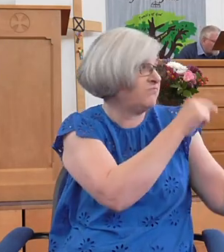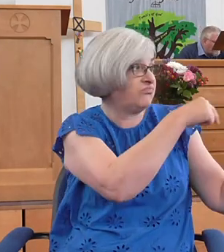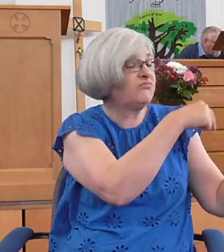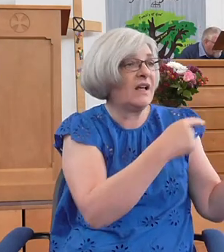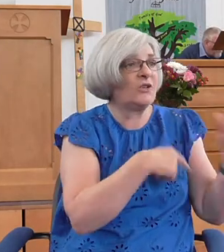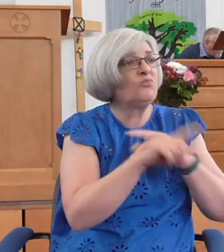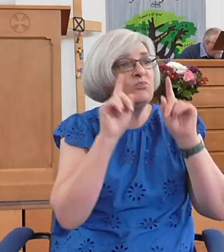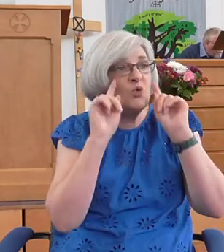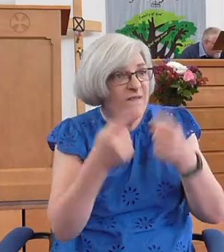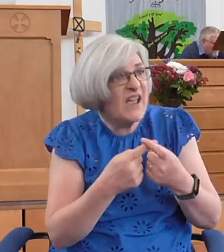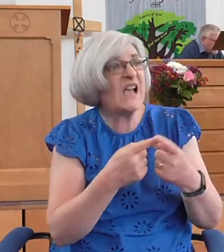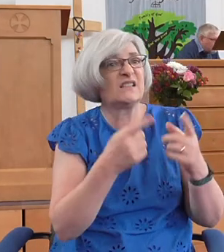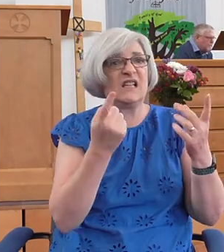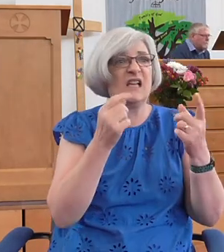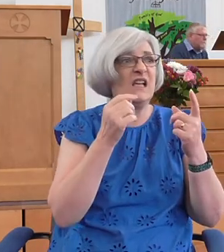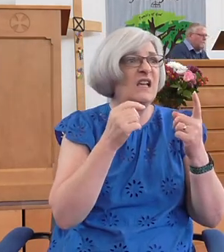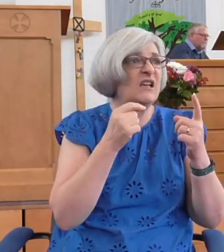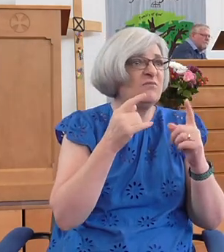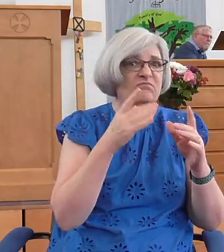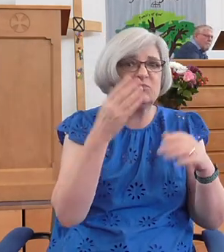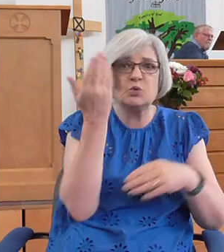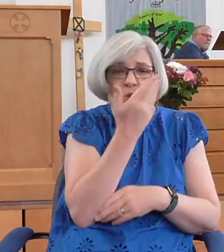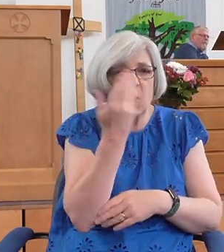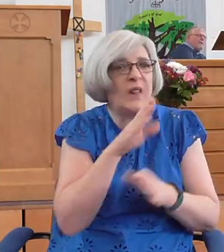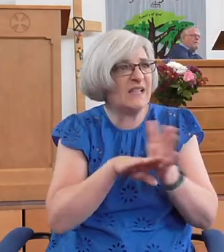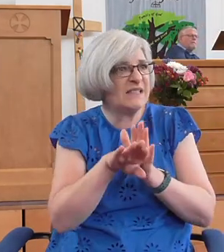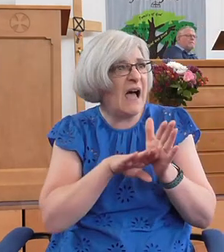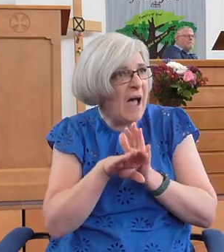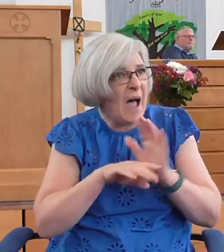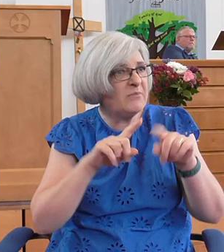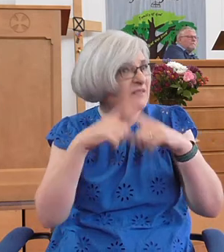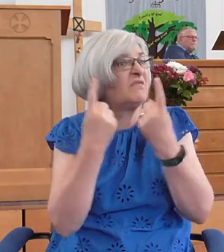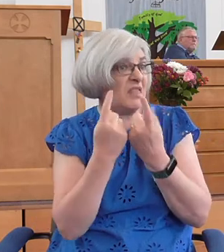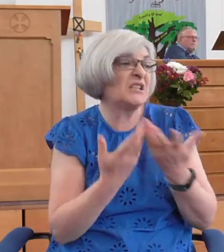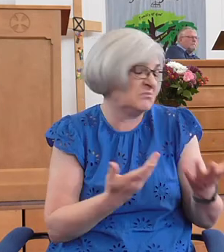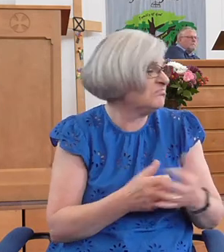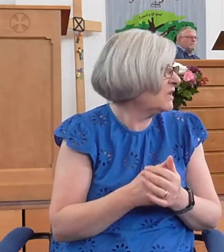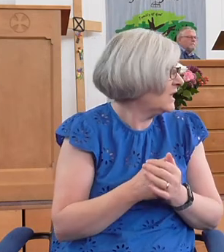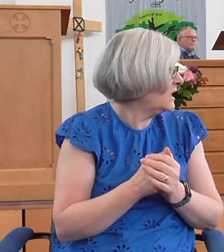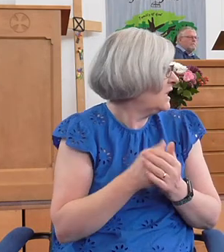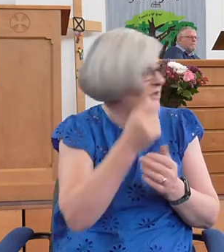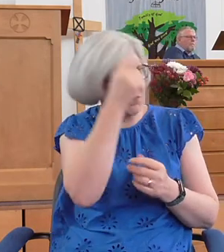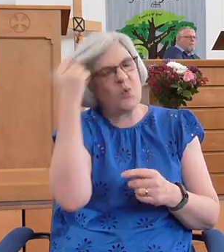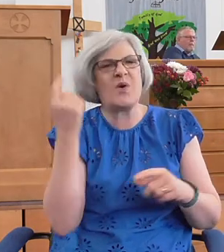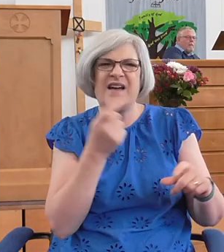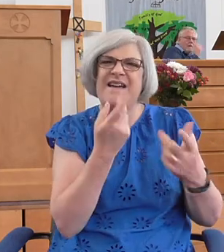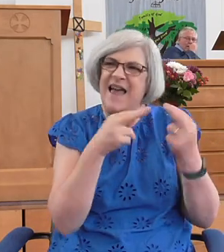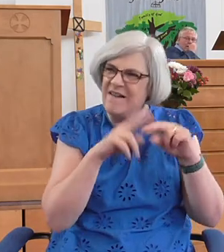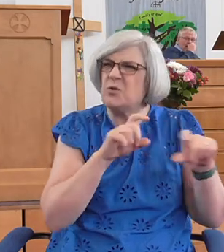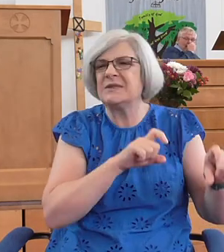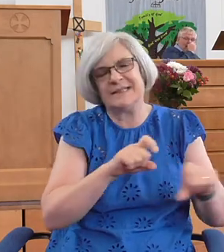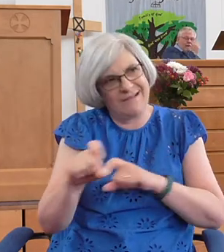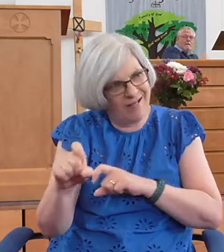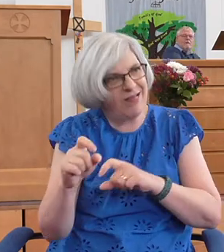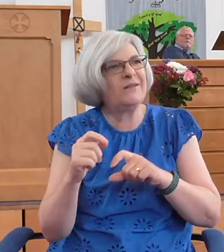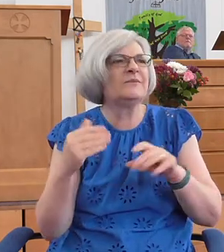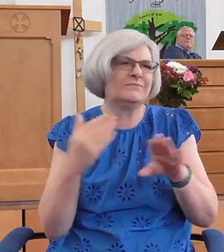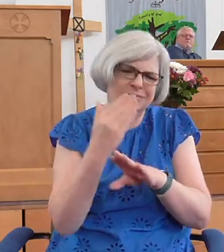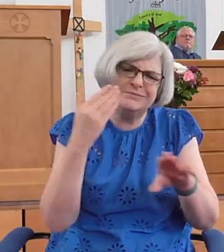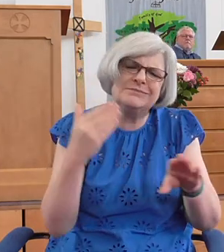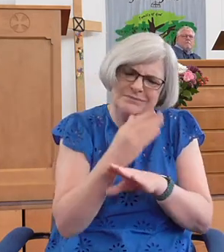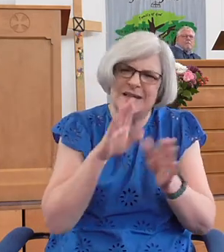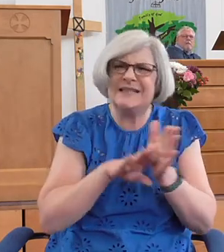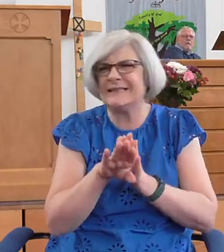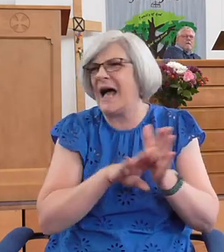Well, my daughter Dominica still has got two more. So, anyhow, those who are still in the middle of the toil, we do pray that you